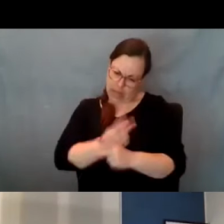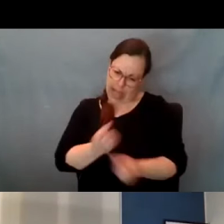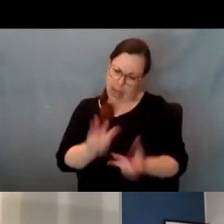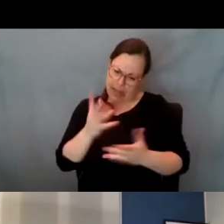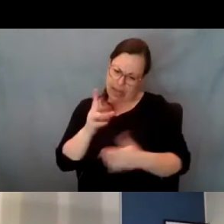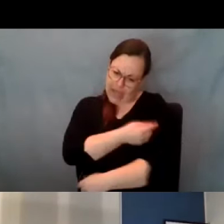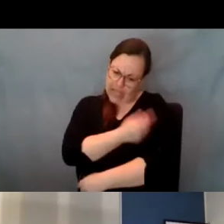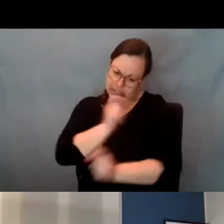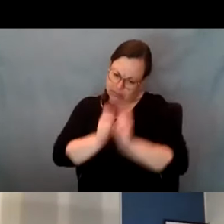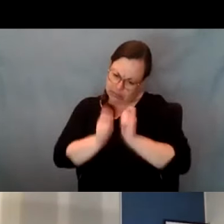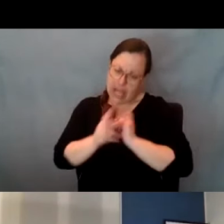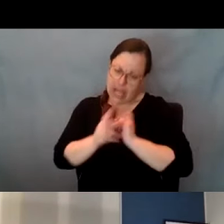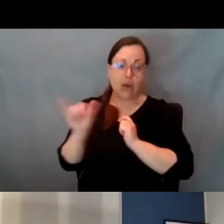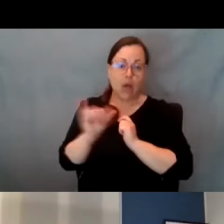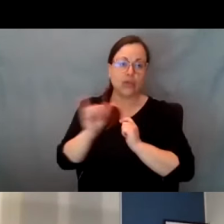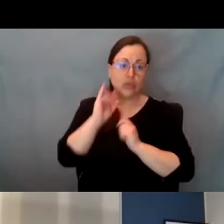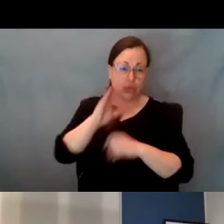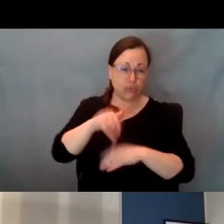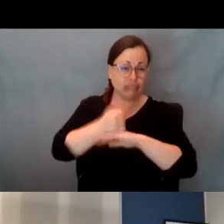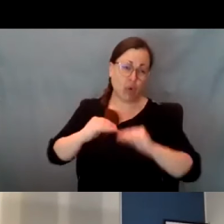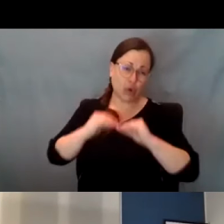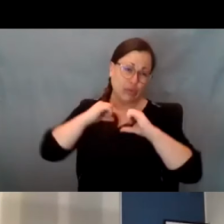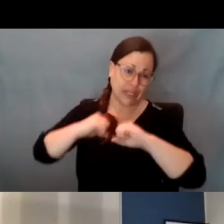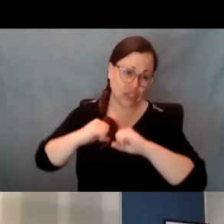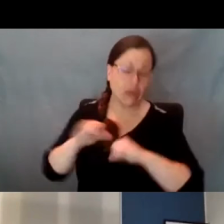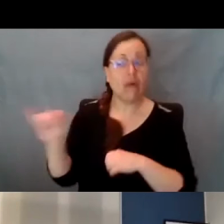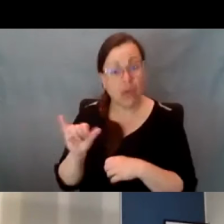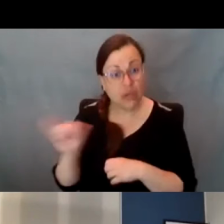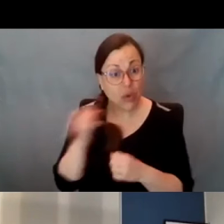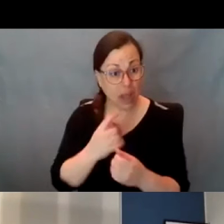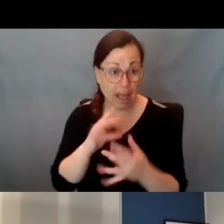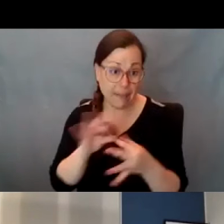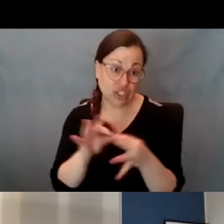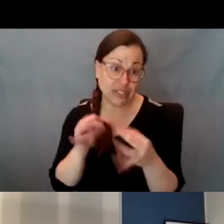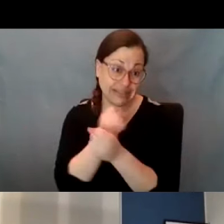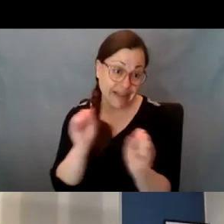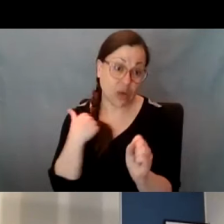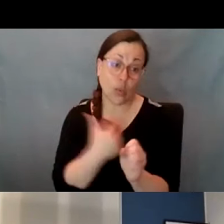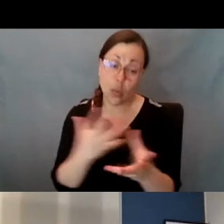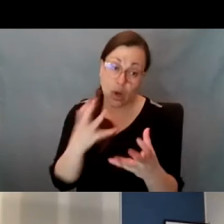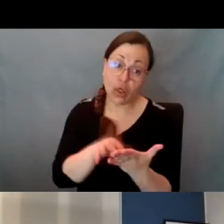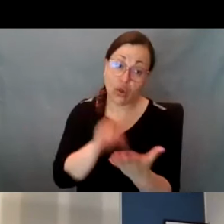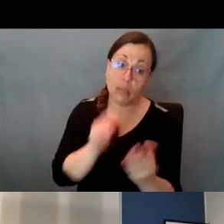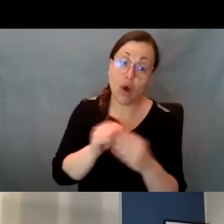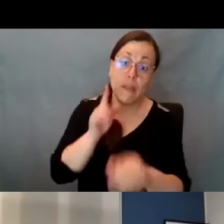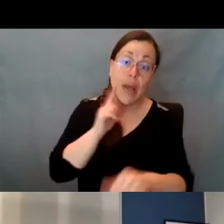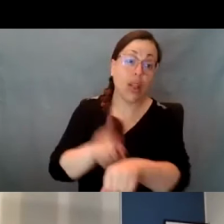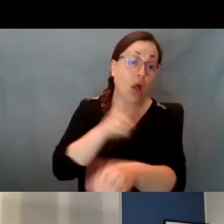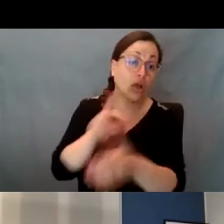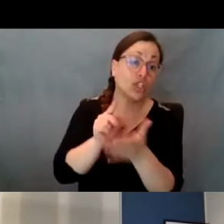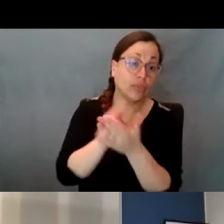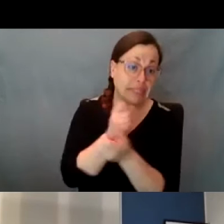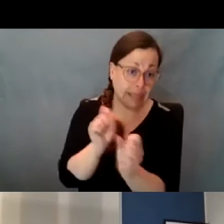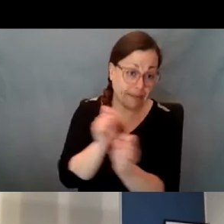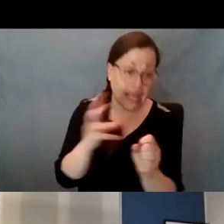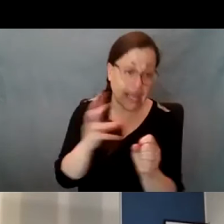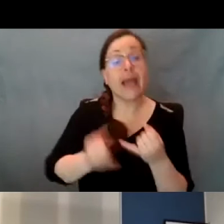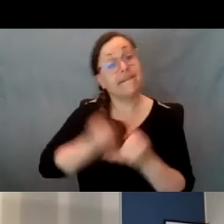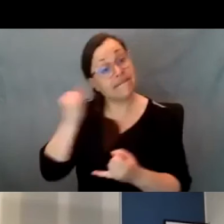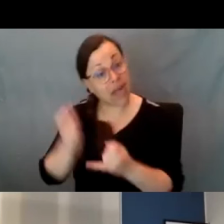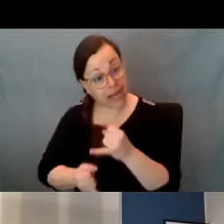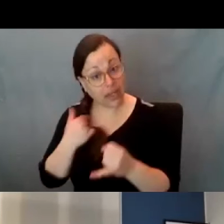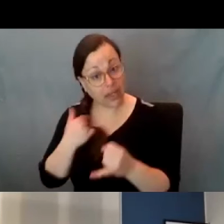of protections. I mentioned the safety. We want to learn more about the long-term safety. And finally, we have recommendations